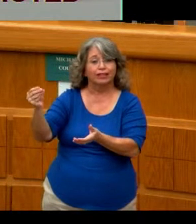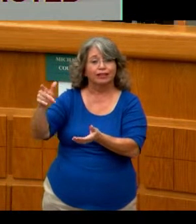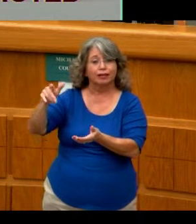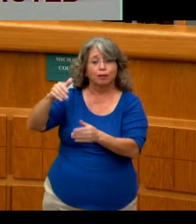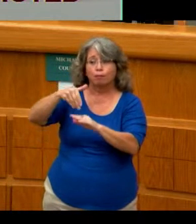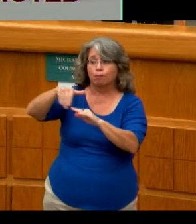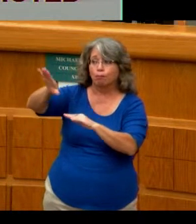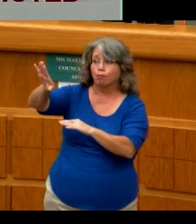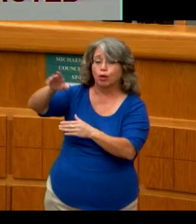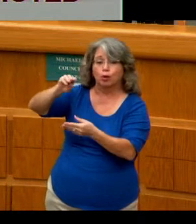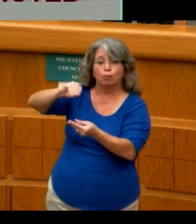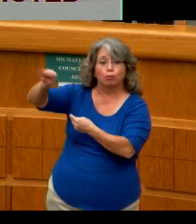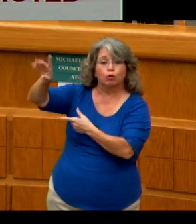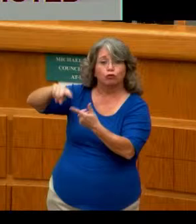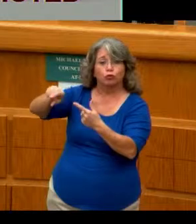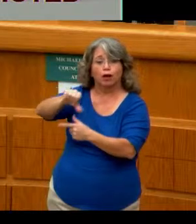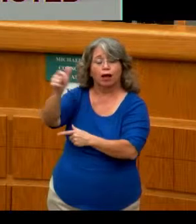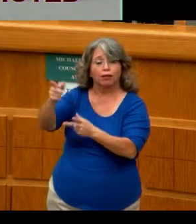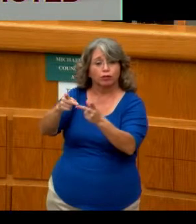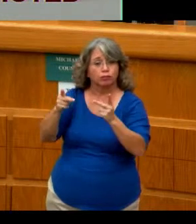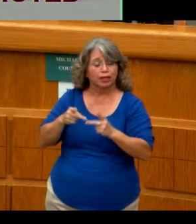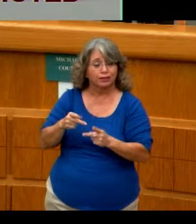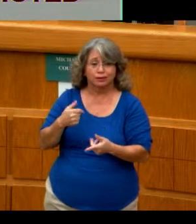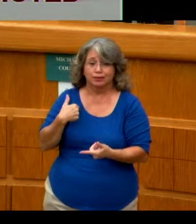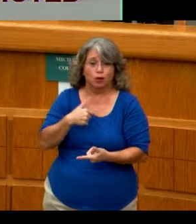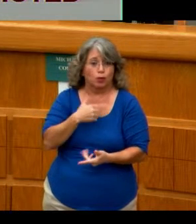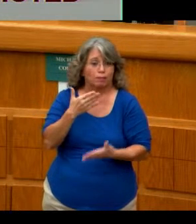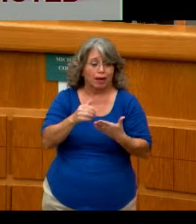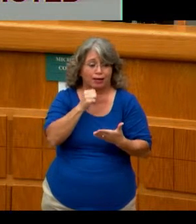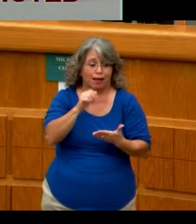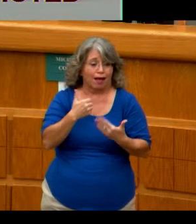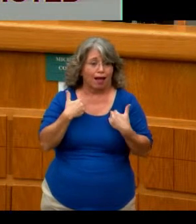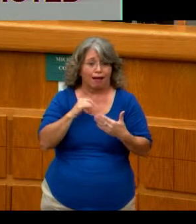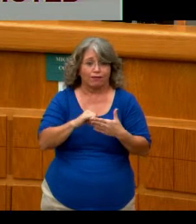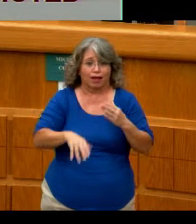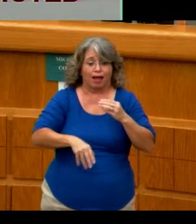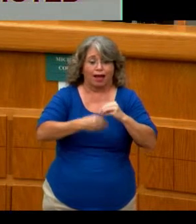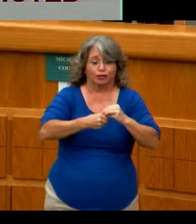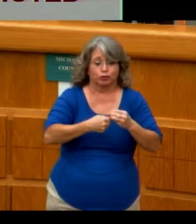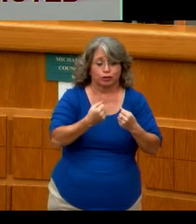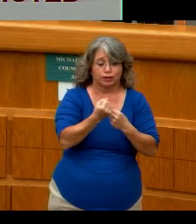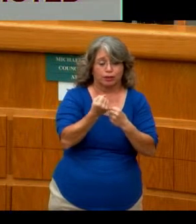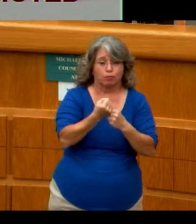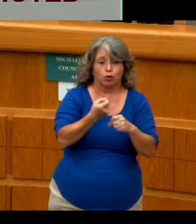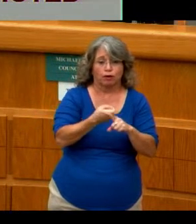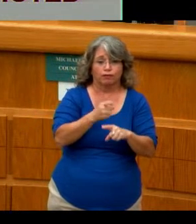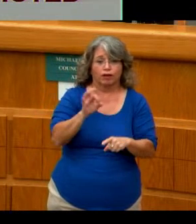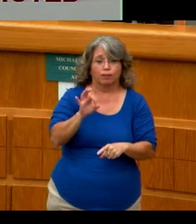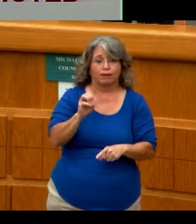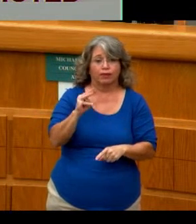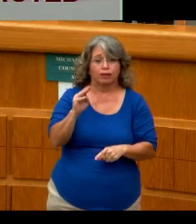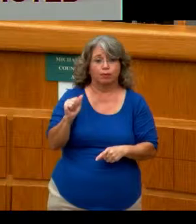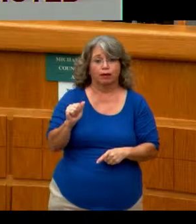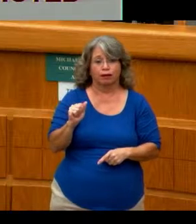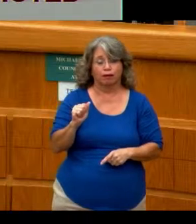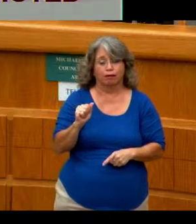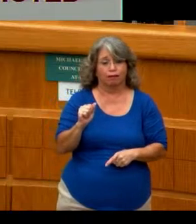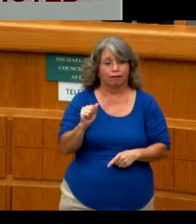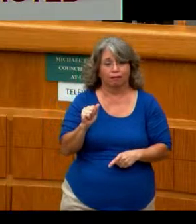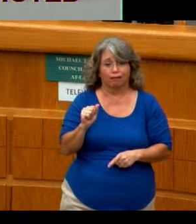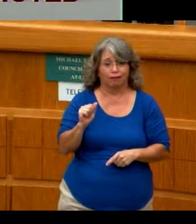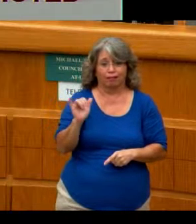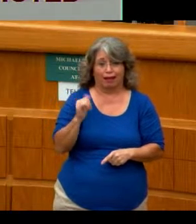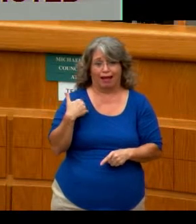FEMA doctors are leaving the local area, and they're going to other places. And there's no saying that we're going to have that extra support that we had in the